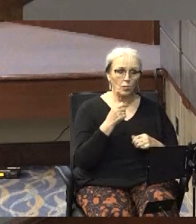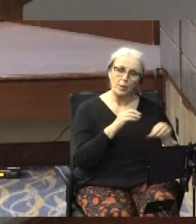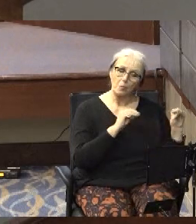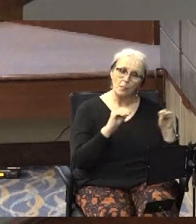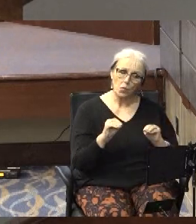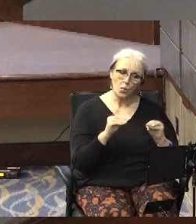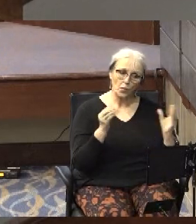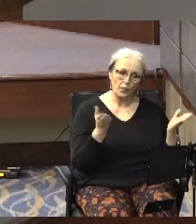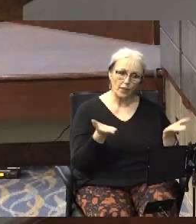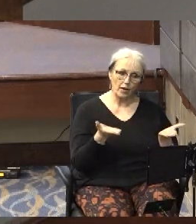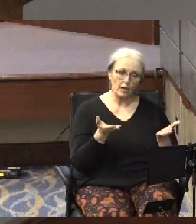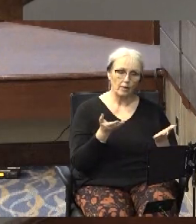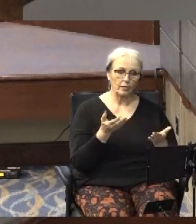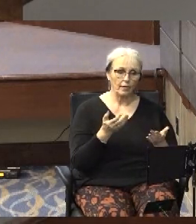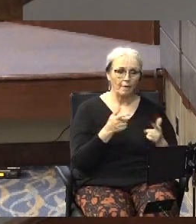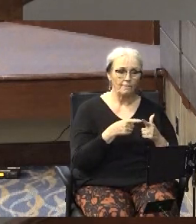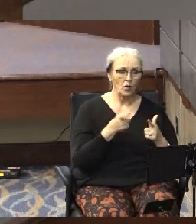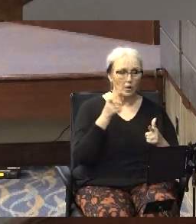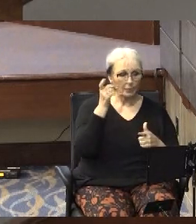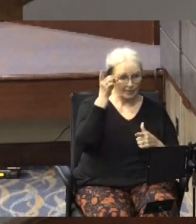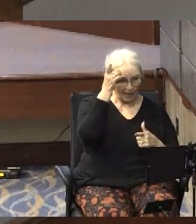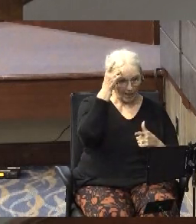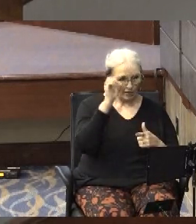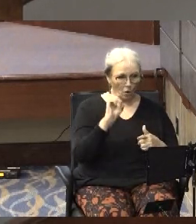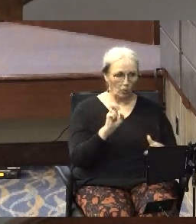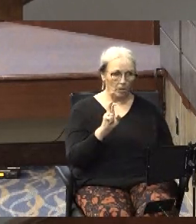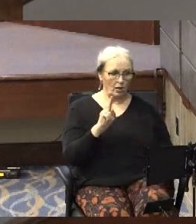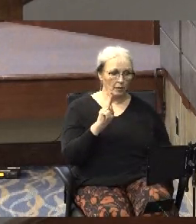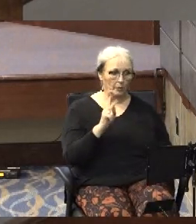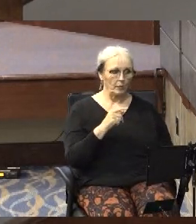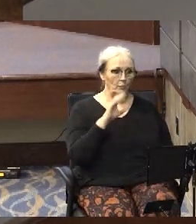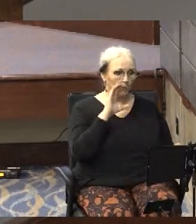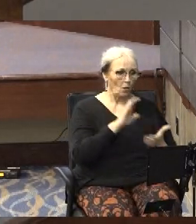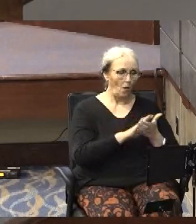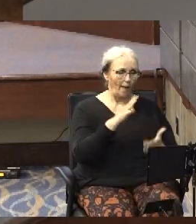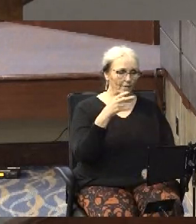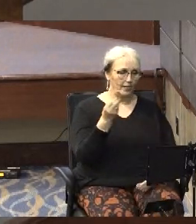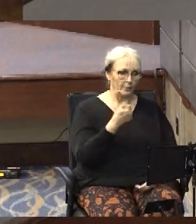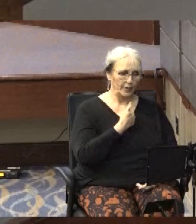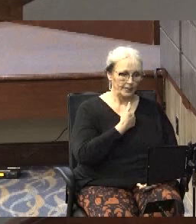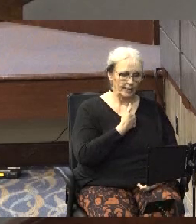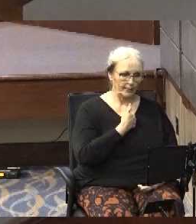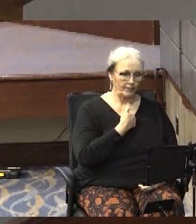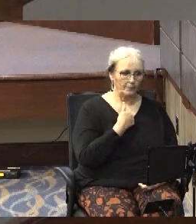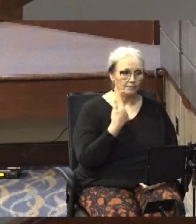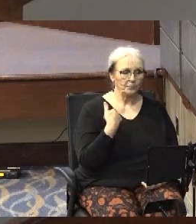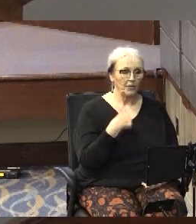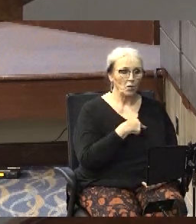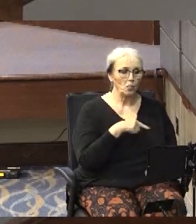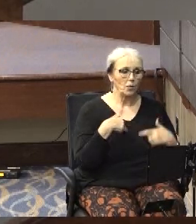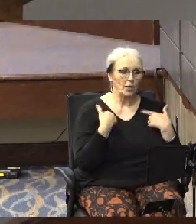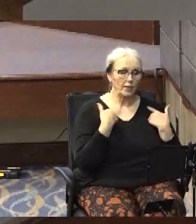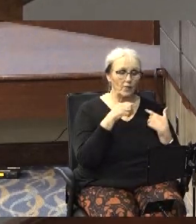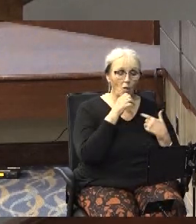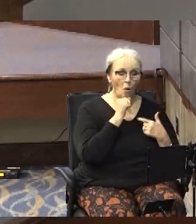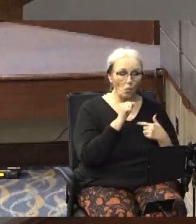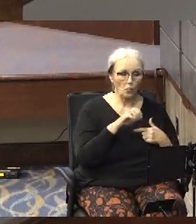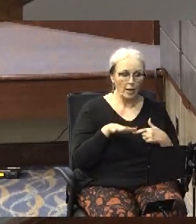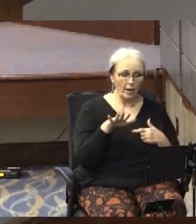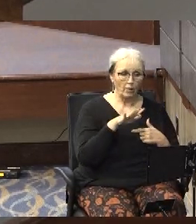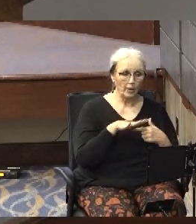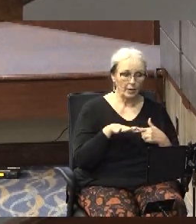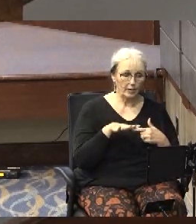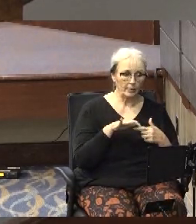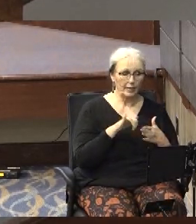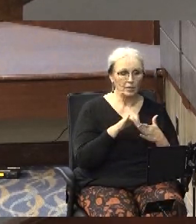neighborhood, having moved from Dallas and Oklahoma City, my wife and I. We lived in an old neighborhood. That's